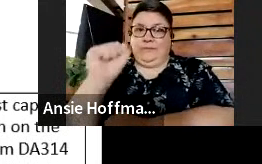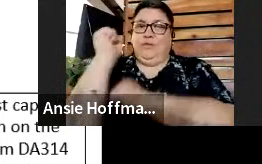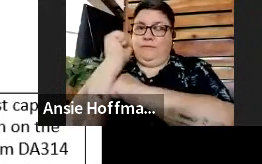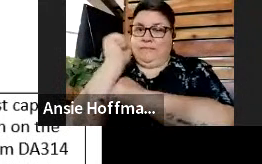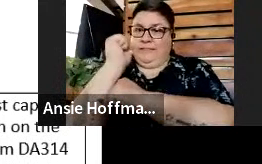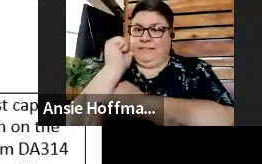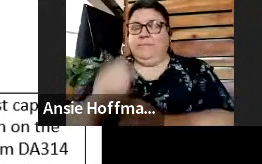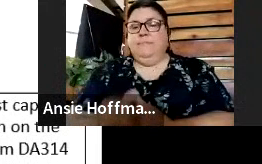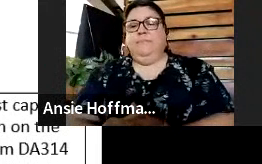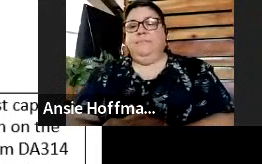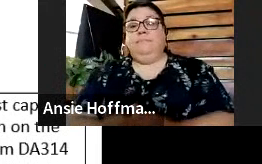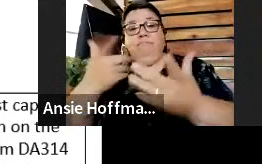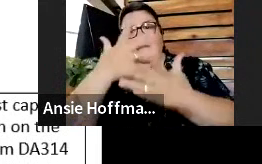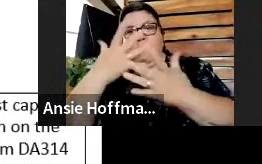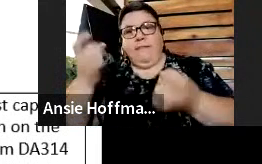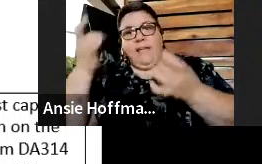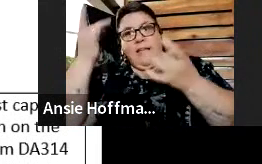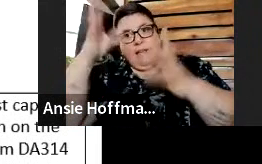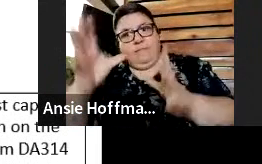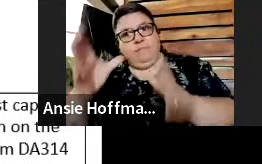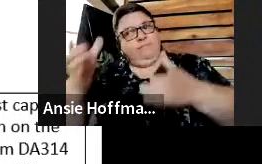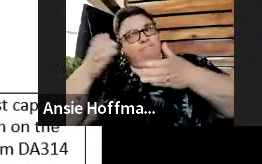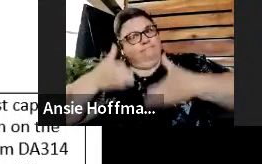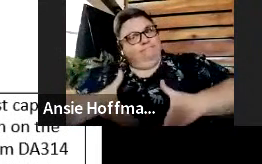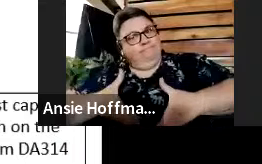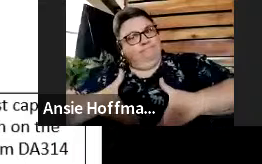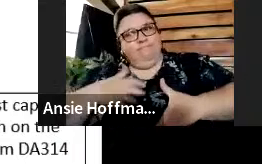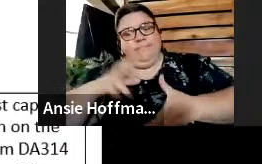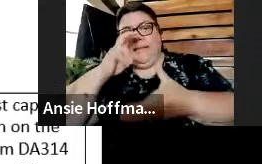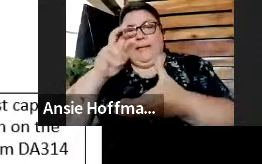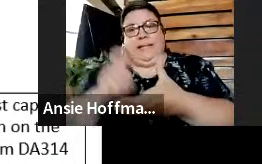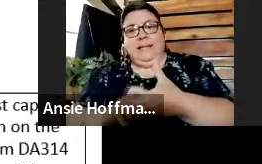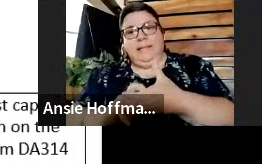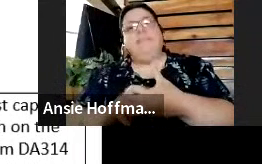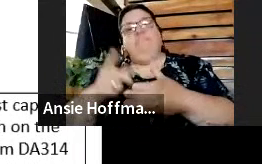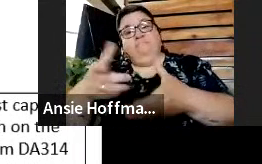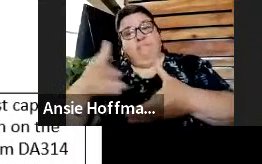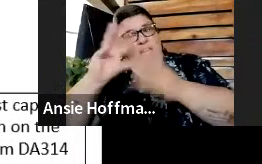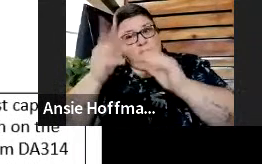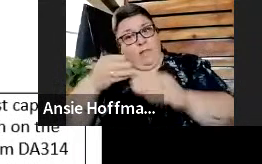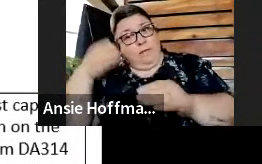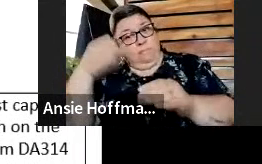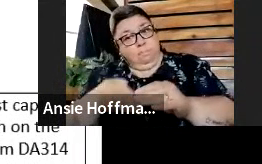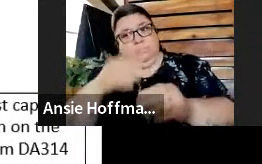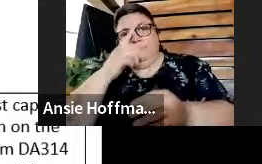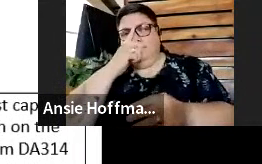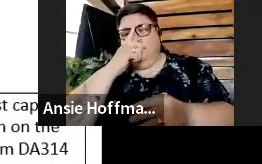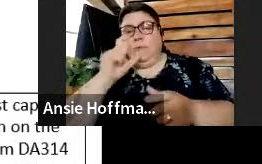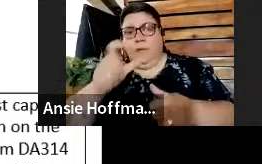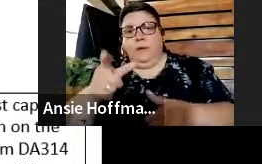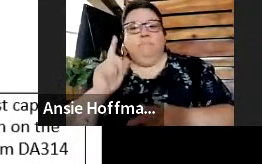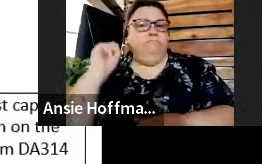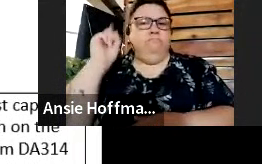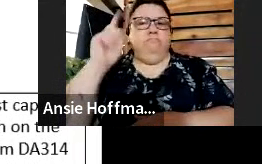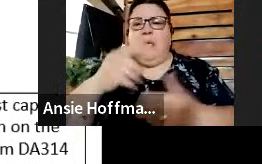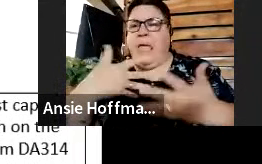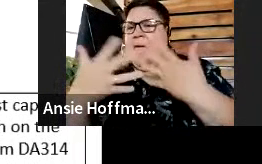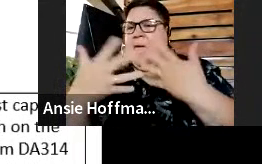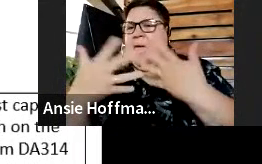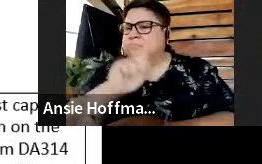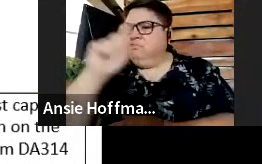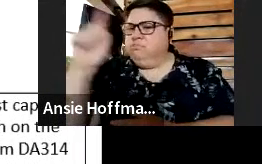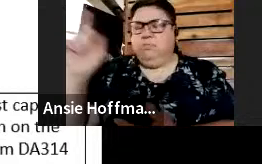the information that you need. You can then submit your application manually at any of our customs